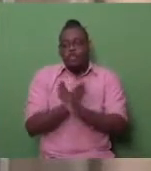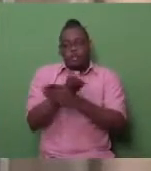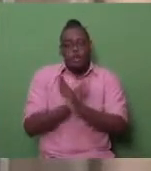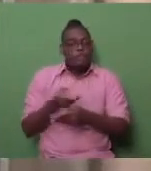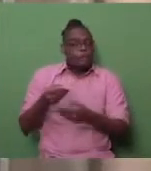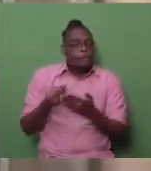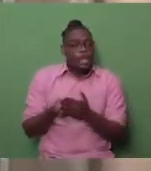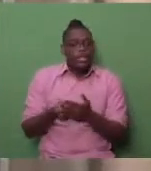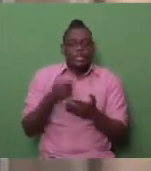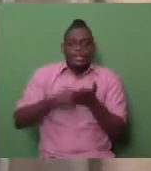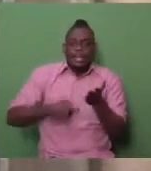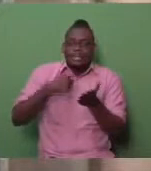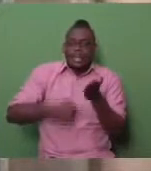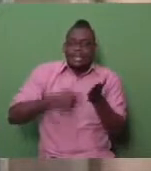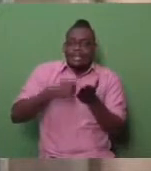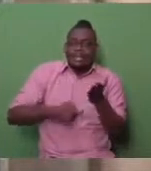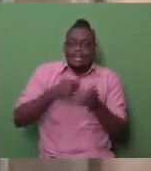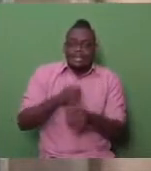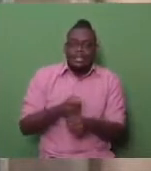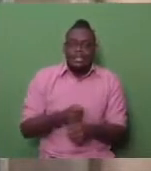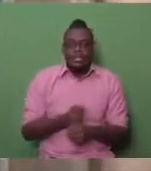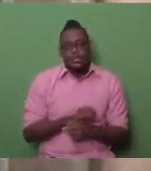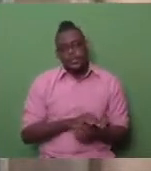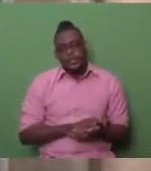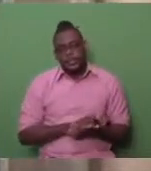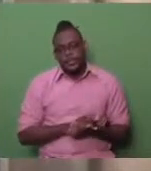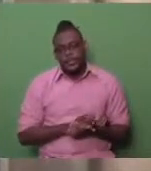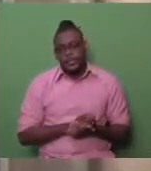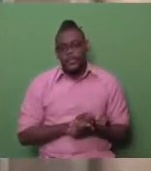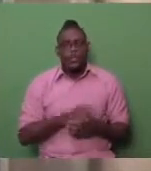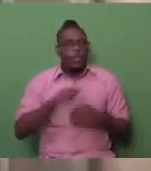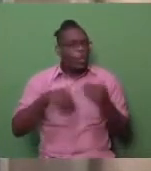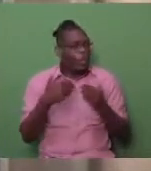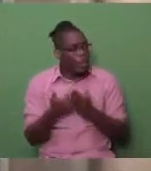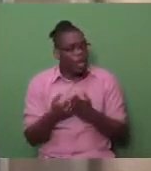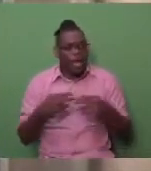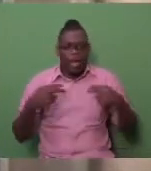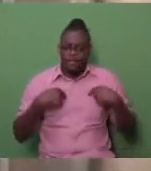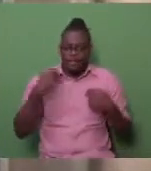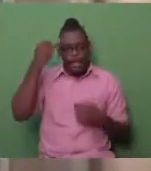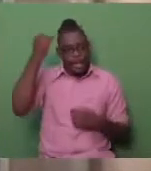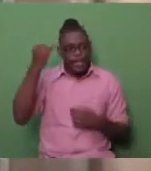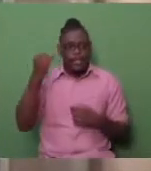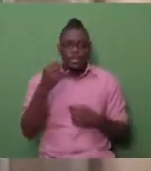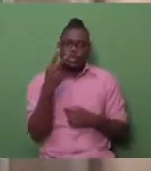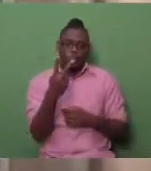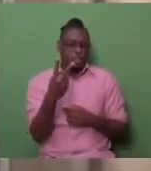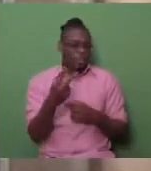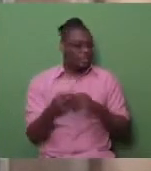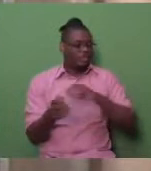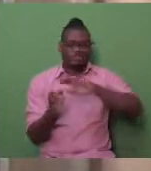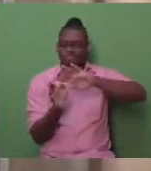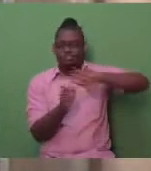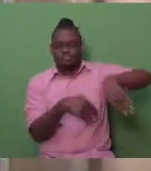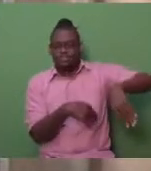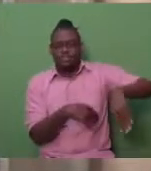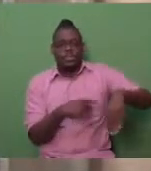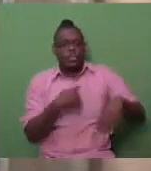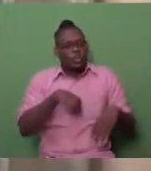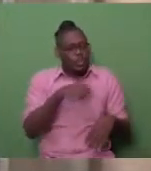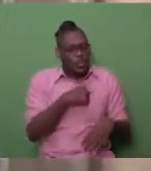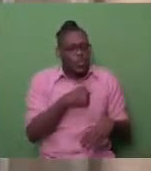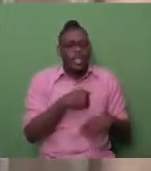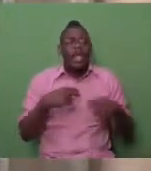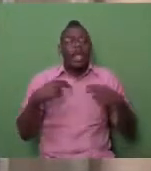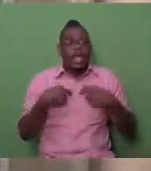Our strategy for recovery, sustainable growth, and diversification of TNT's economy is built on five